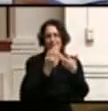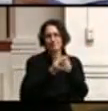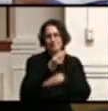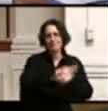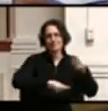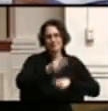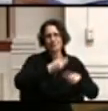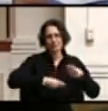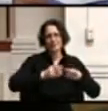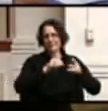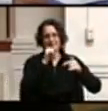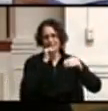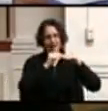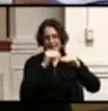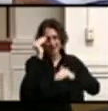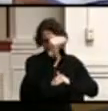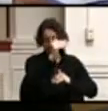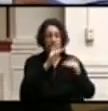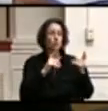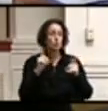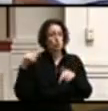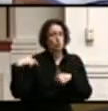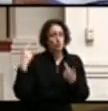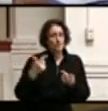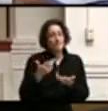So, all good news so far.